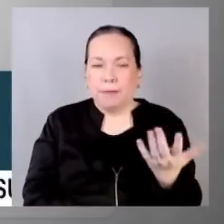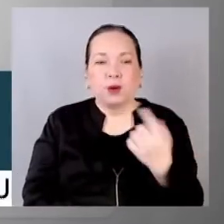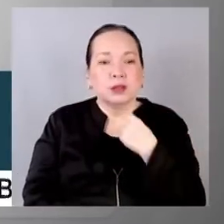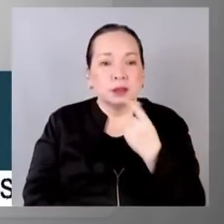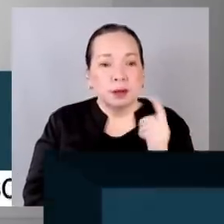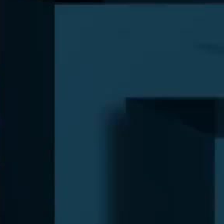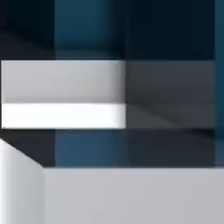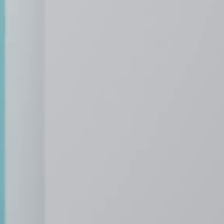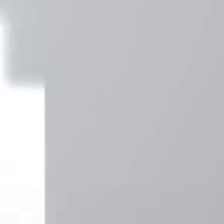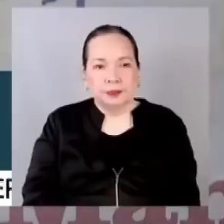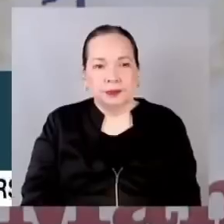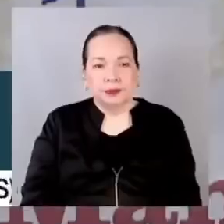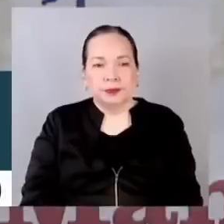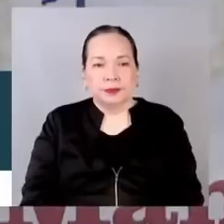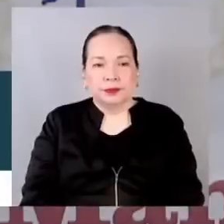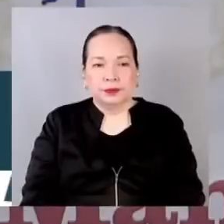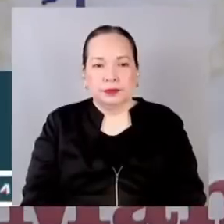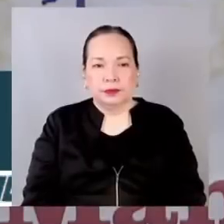speech.